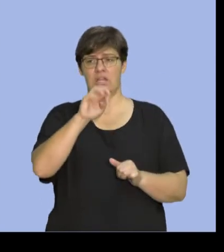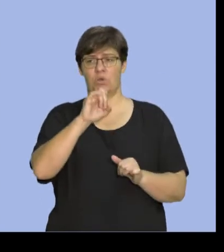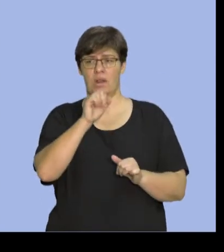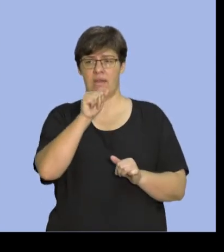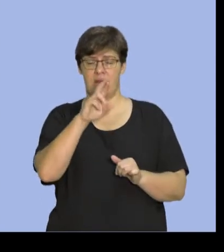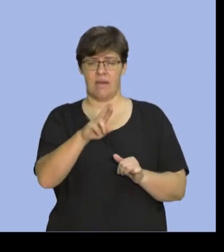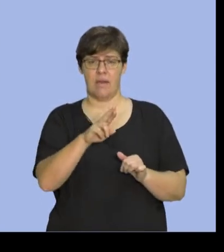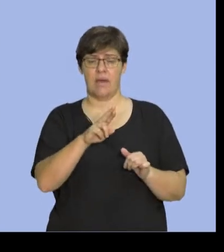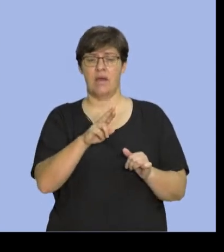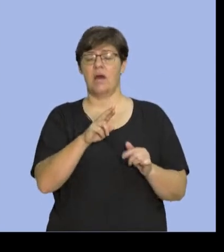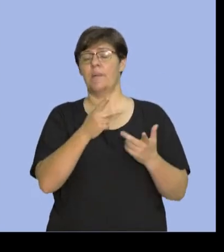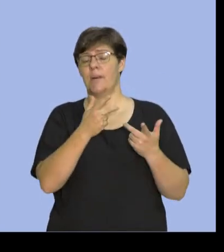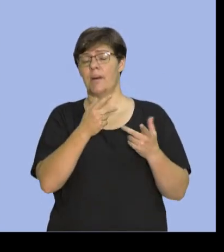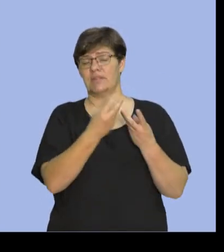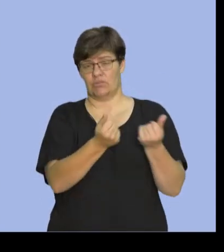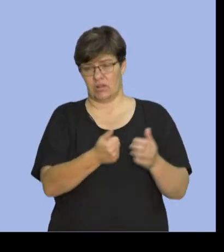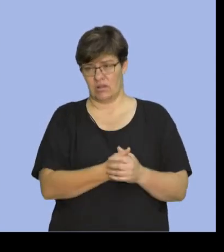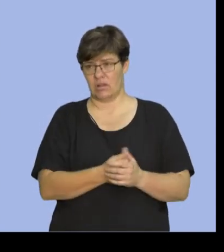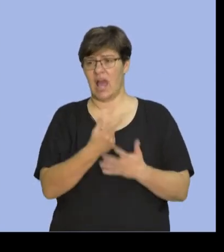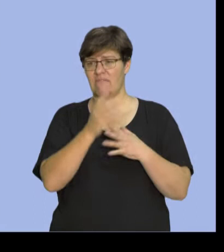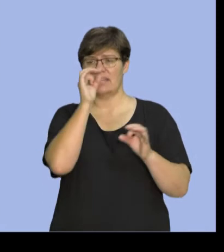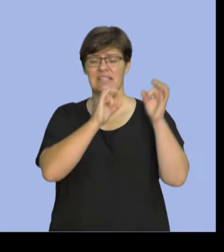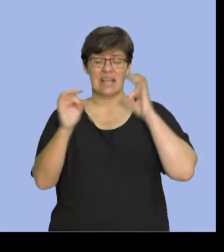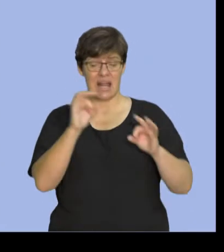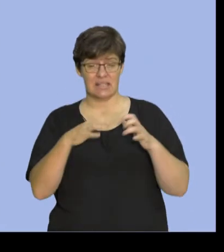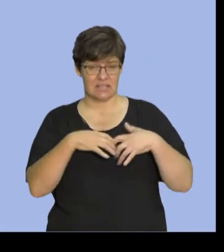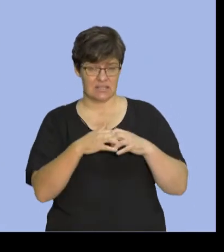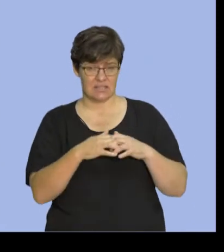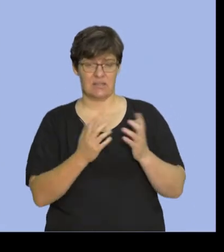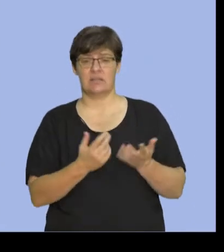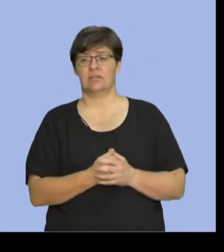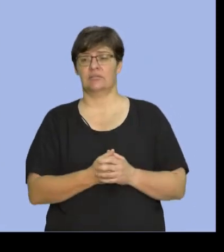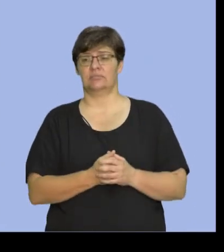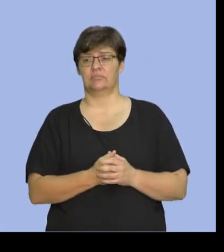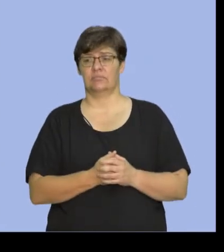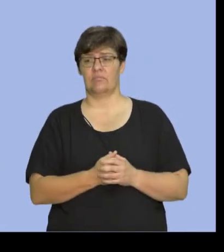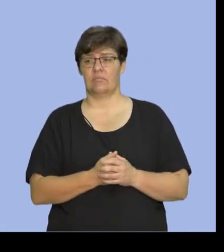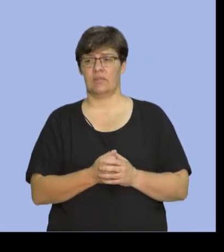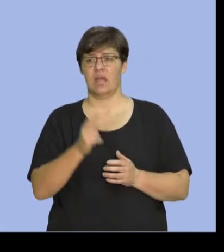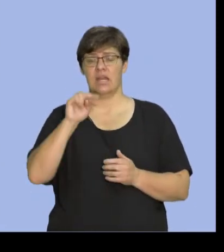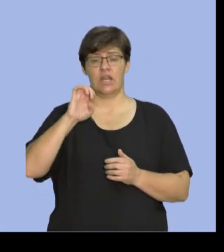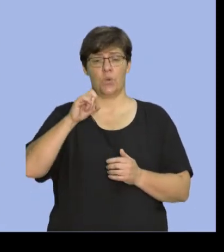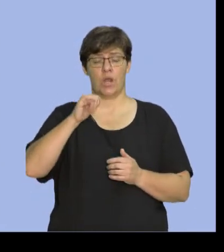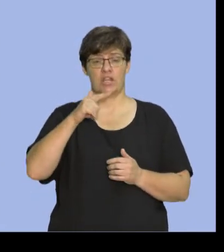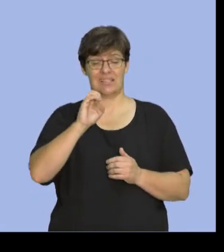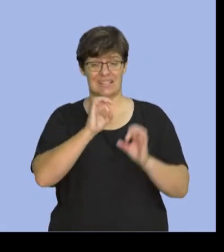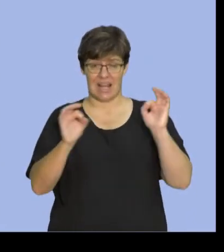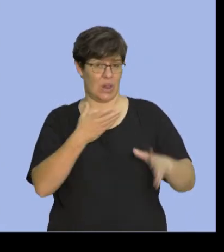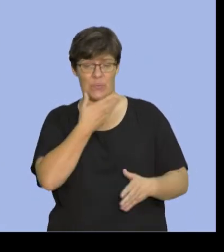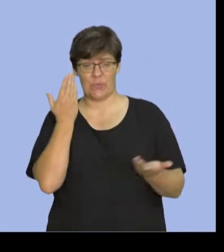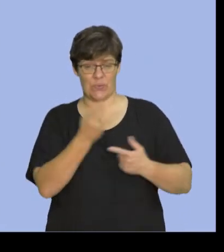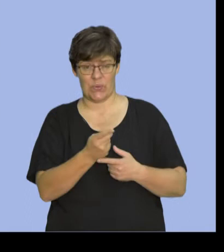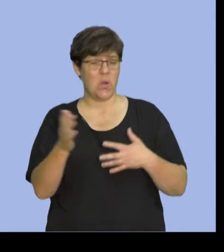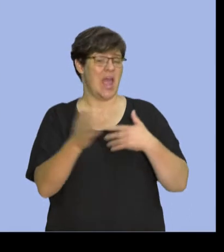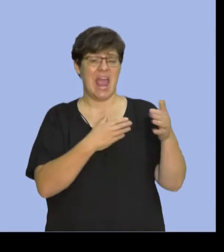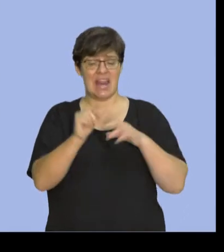prokaryotes are organisms that are made up of cells that lack a cell nucleus or any